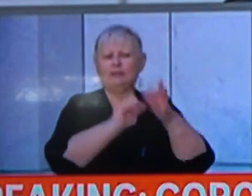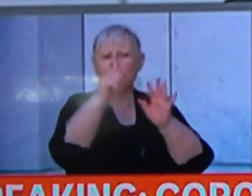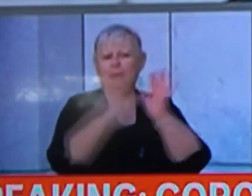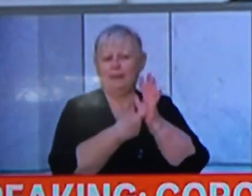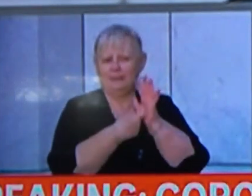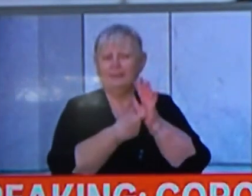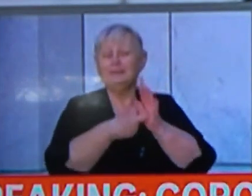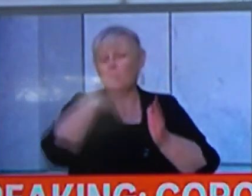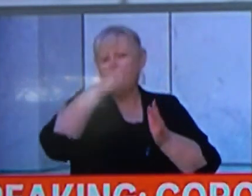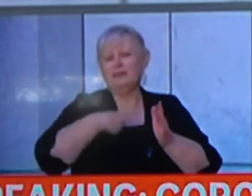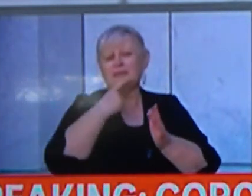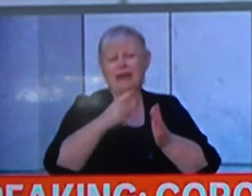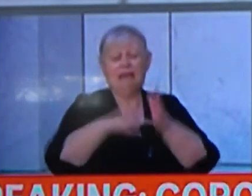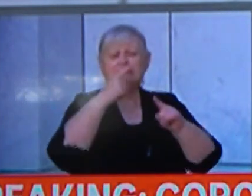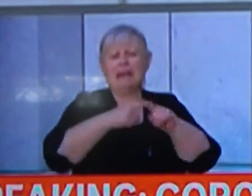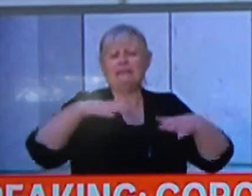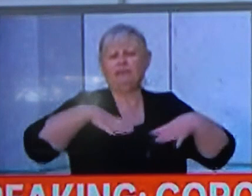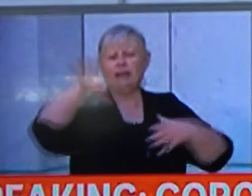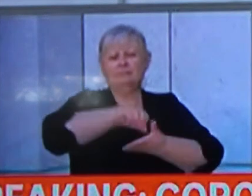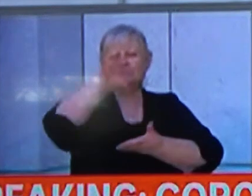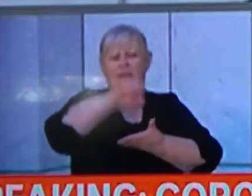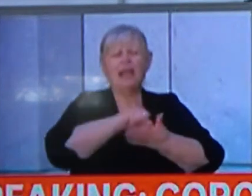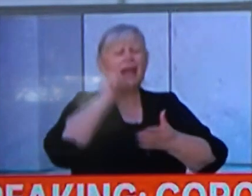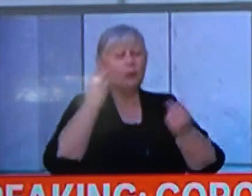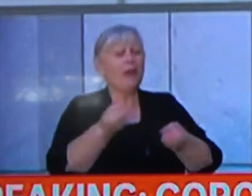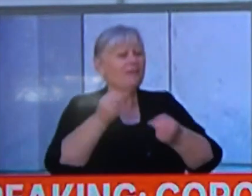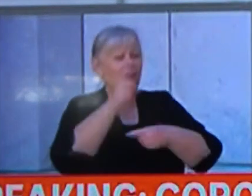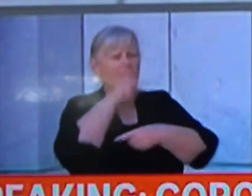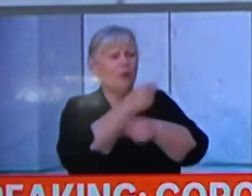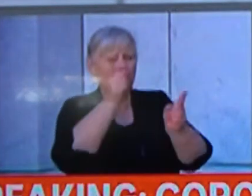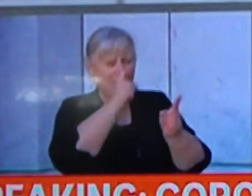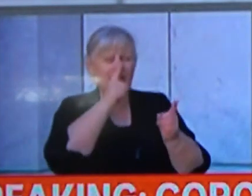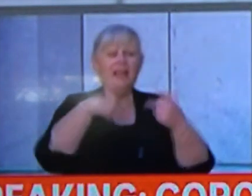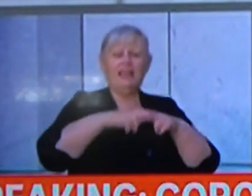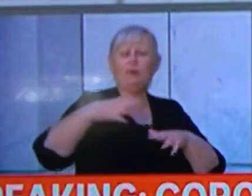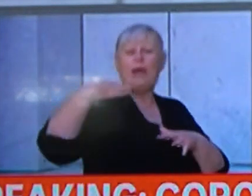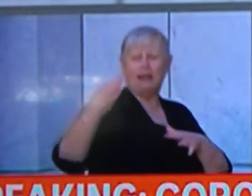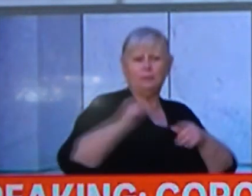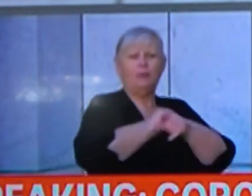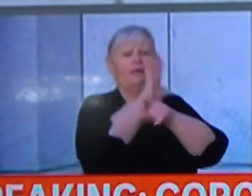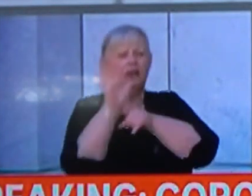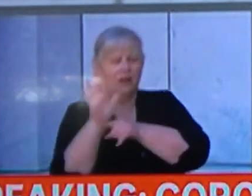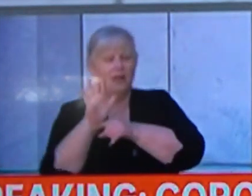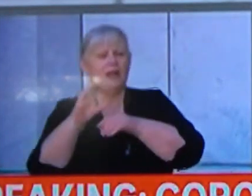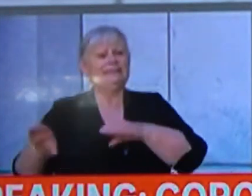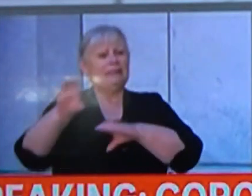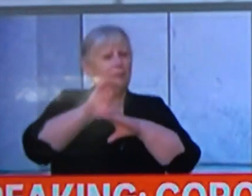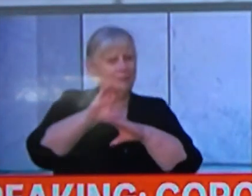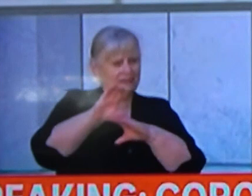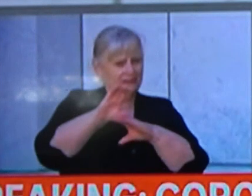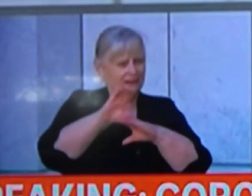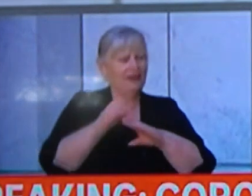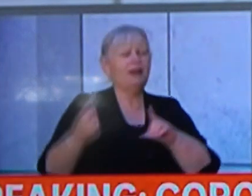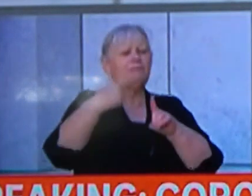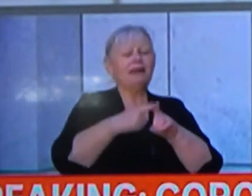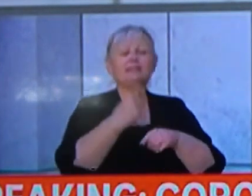will be tax-free and available to those who are eligible for the coronavirus supplement, as well